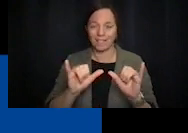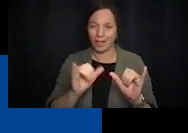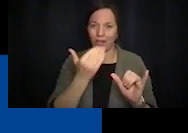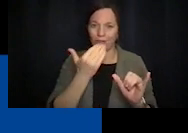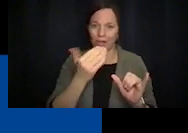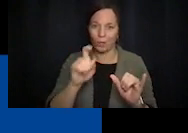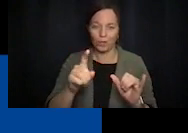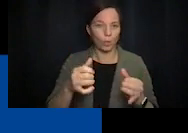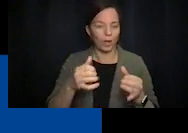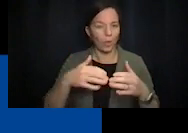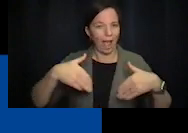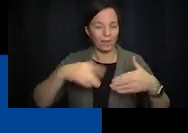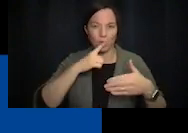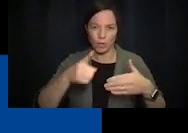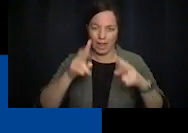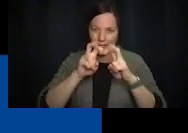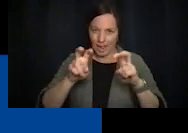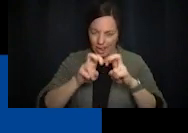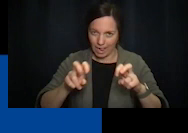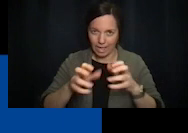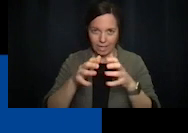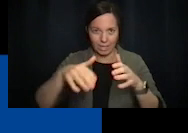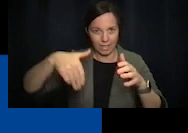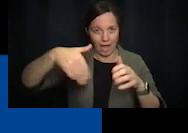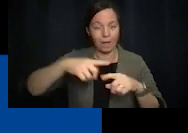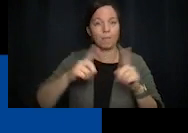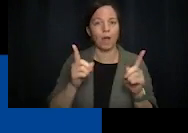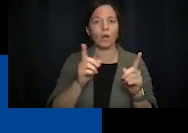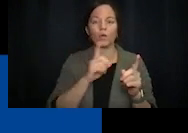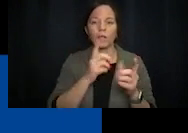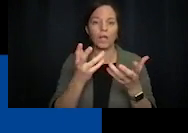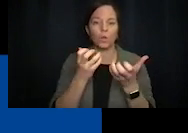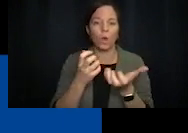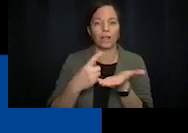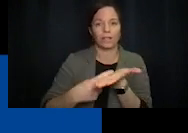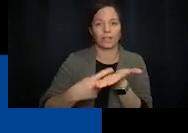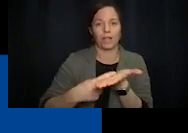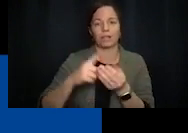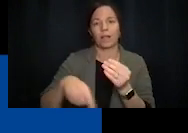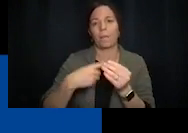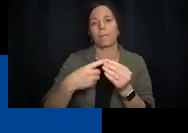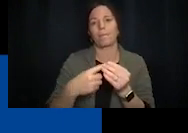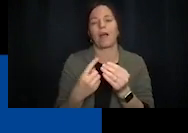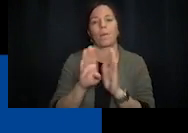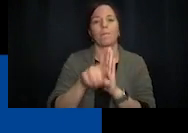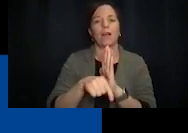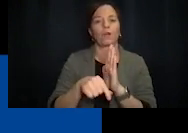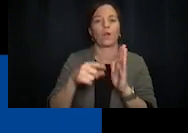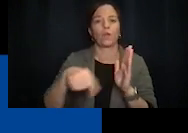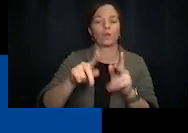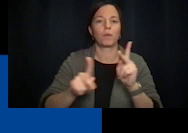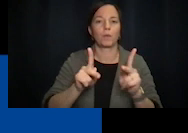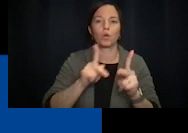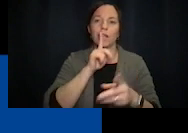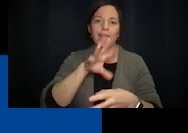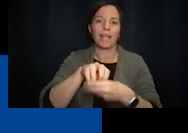weeds yet. Really talking more, getting some background about some districts who have engaged in common course numbering in actually